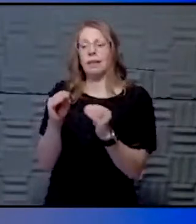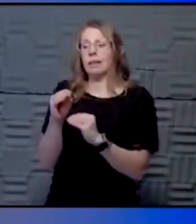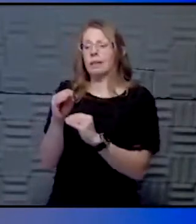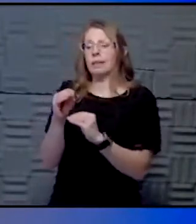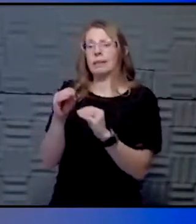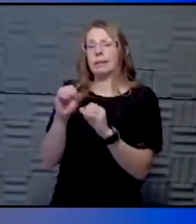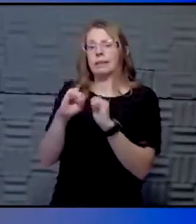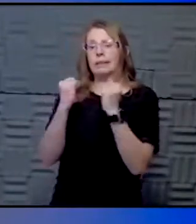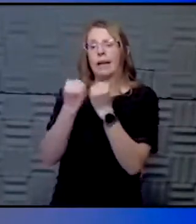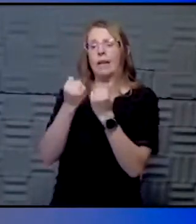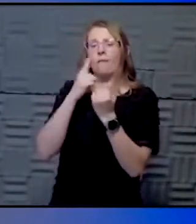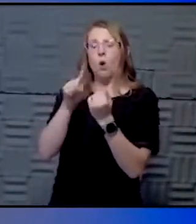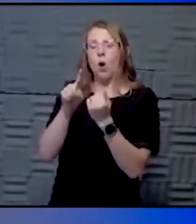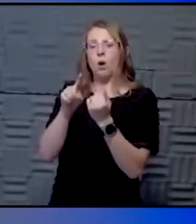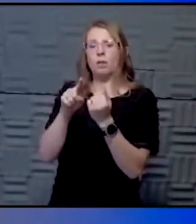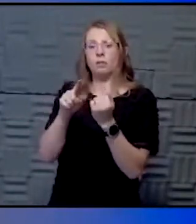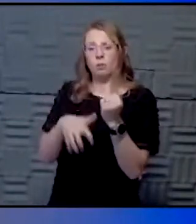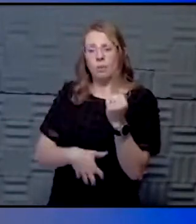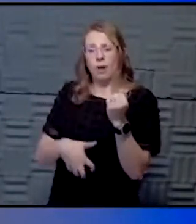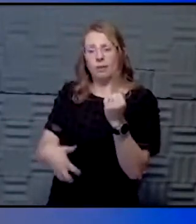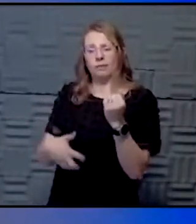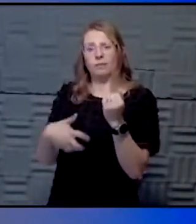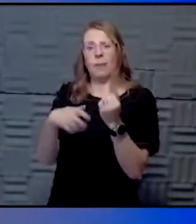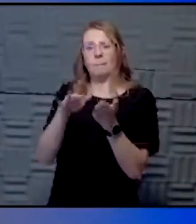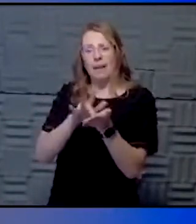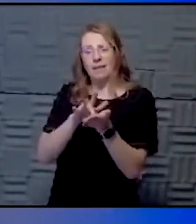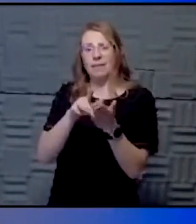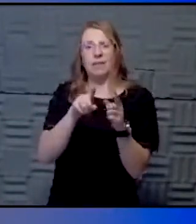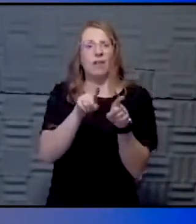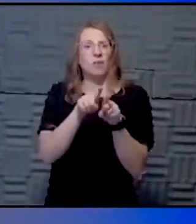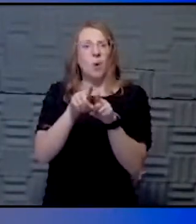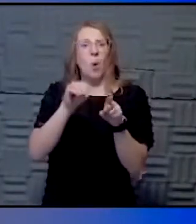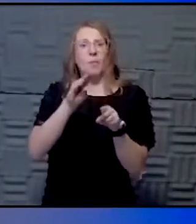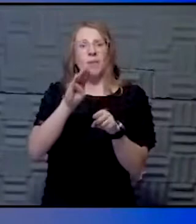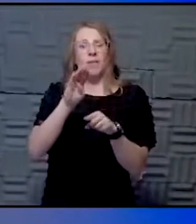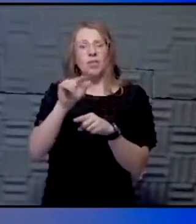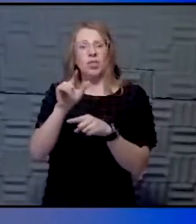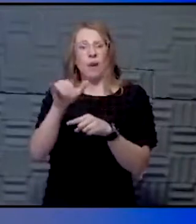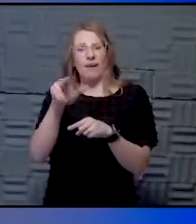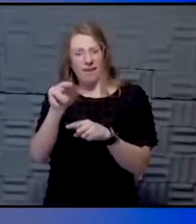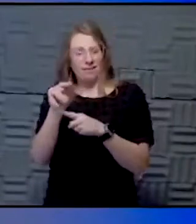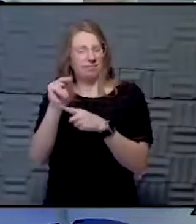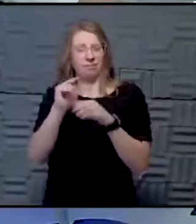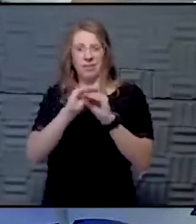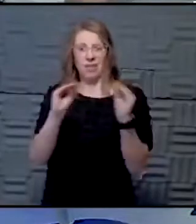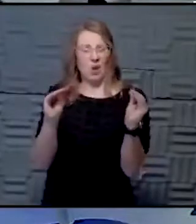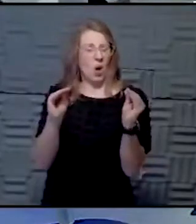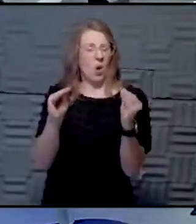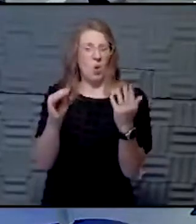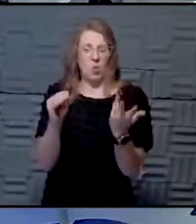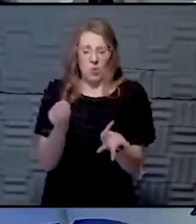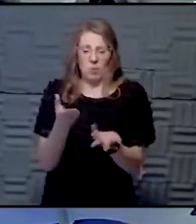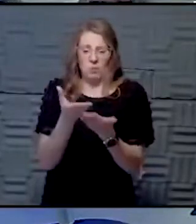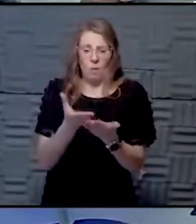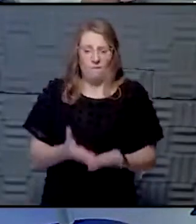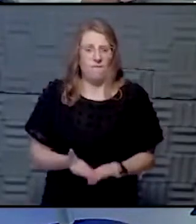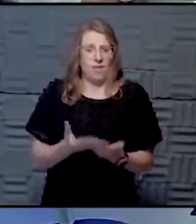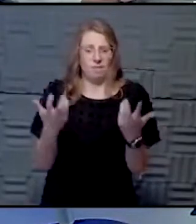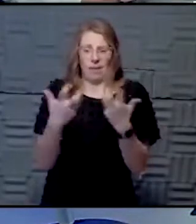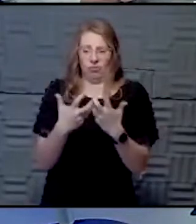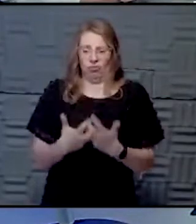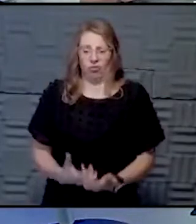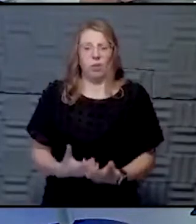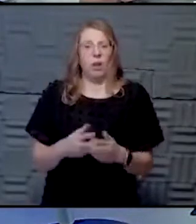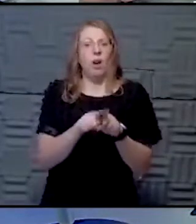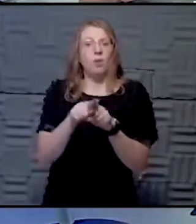well as the Society for OBGYNs. So no scientific data to support that concern. And no male sterility from COVID-19